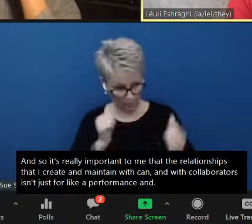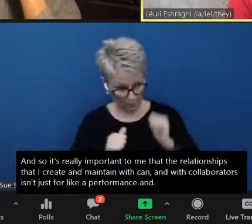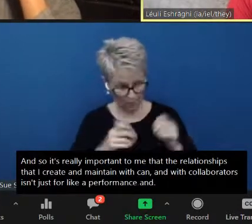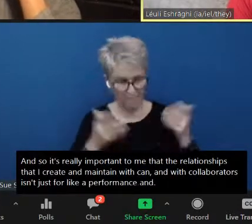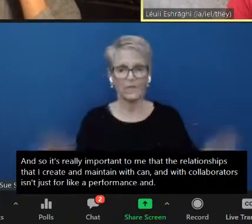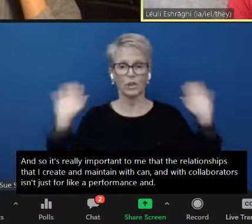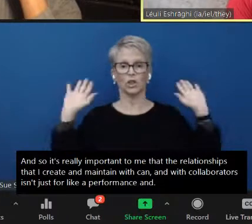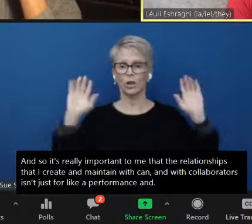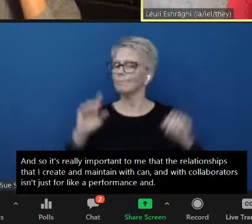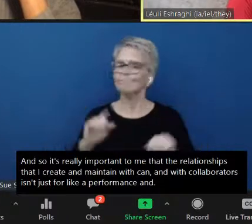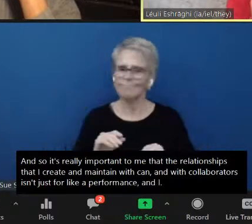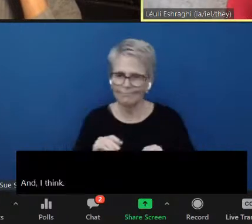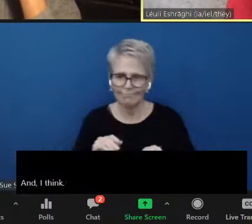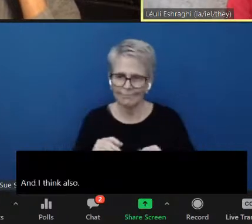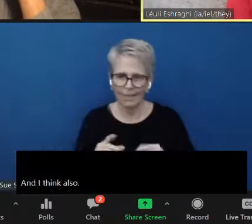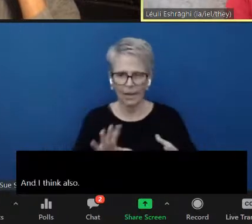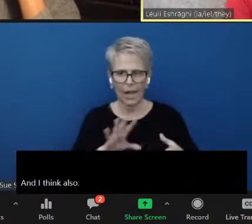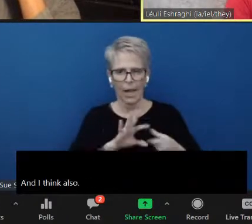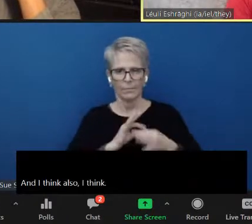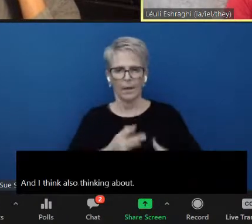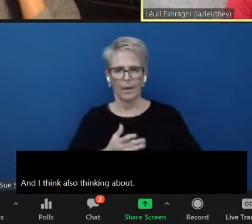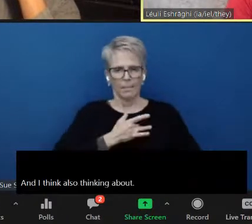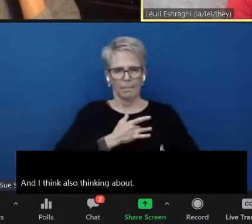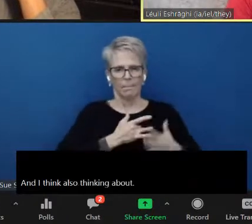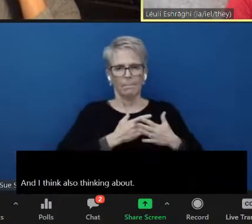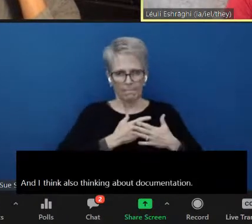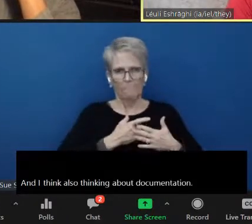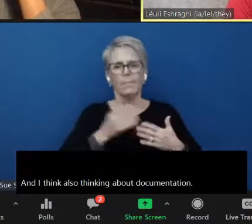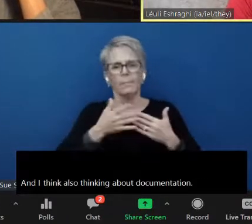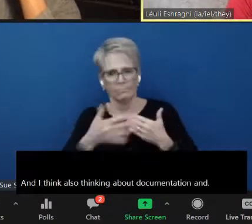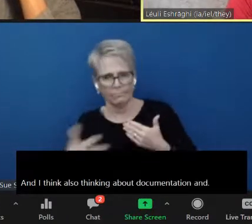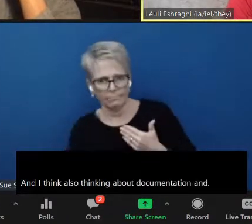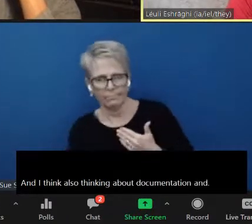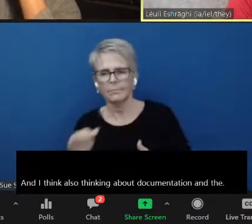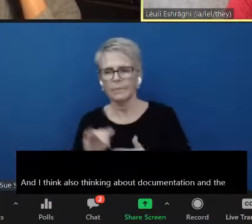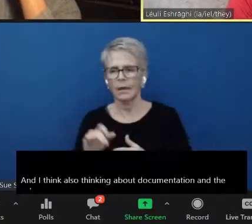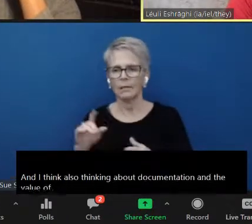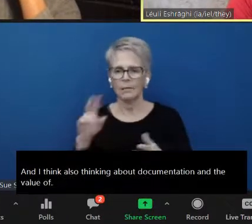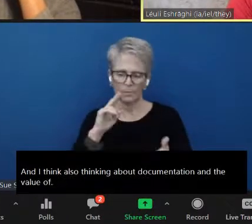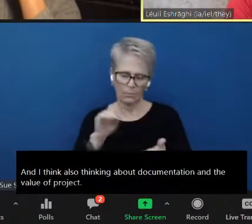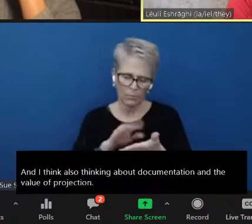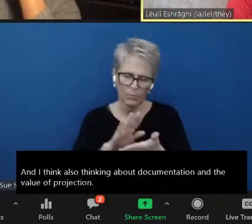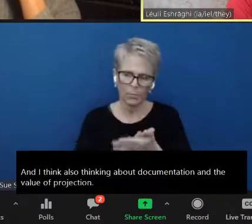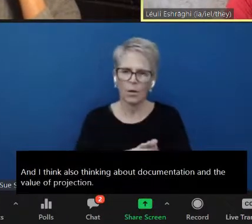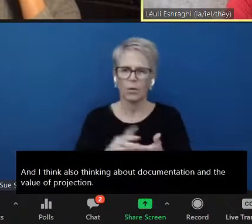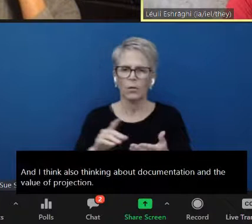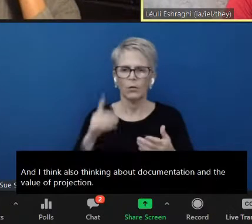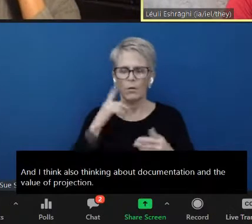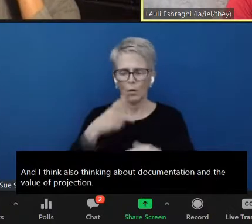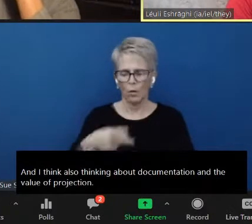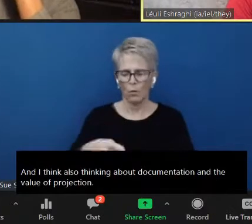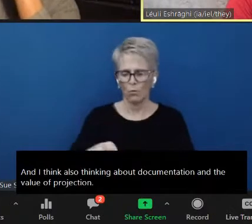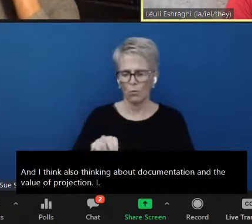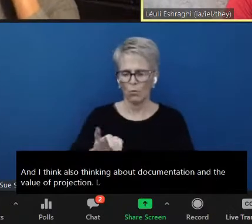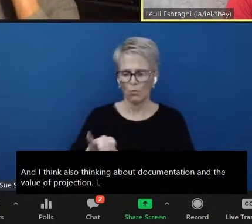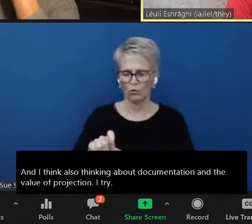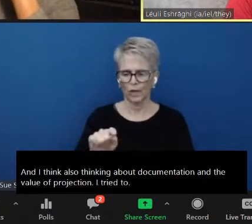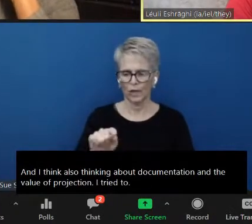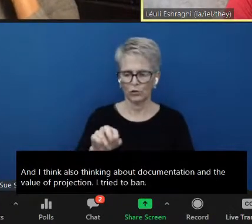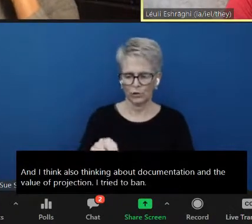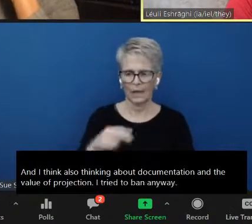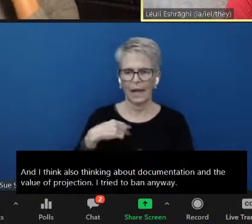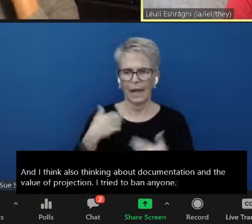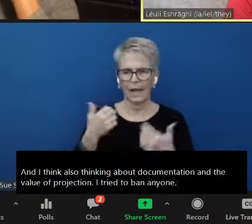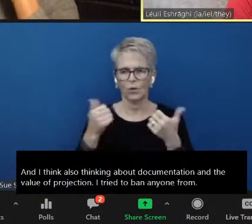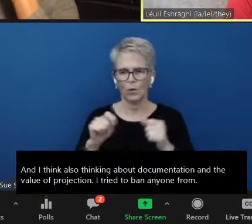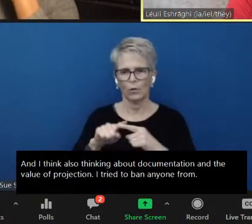And I think also thinking about documentation, the value of projection, I tried to ban